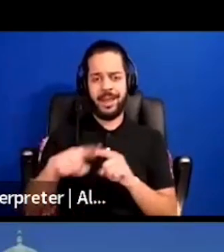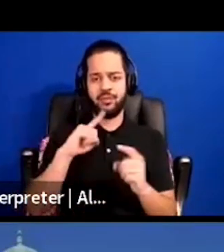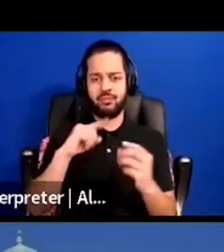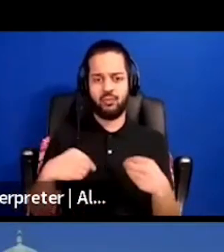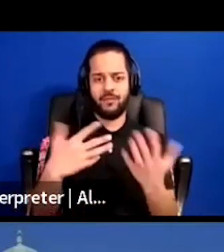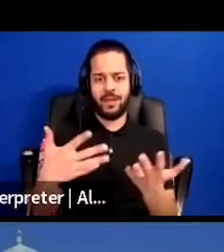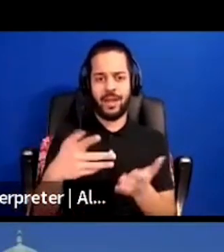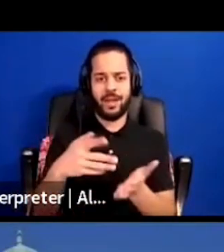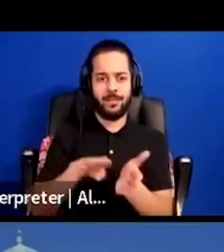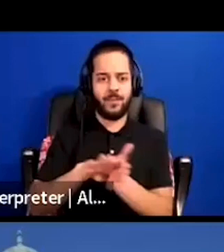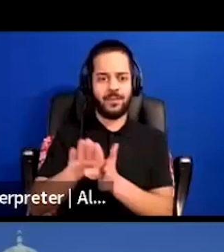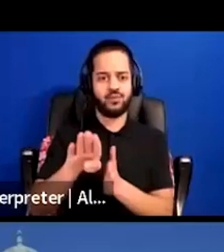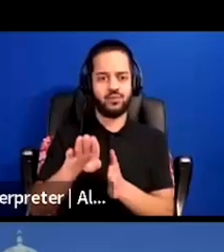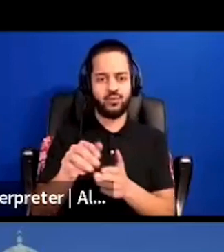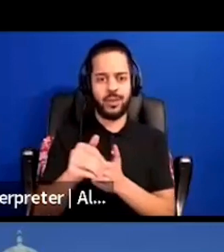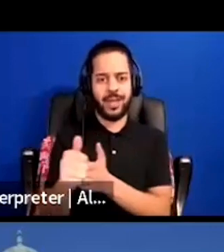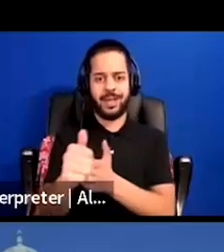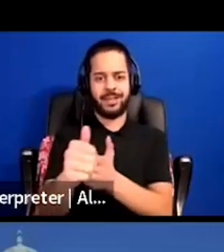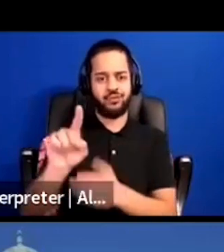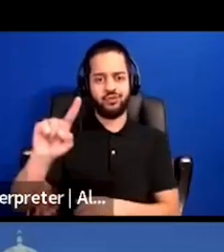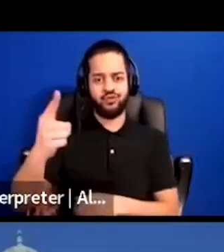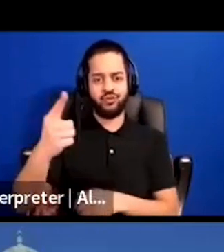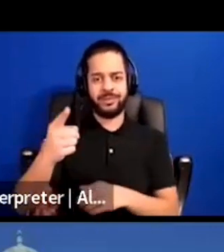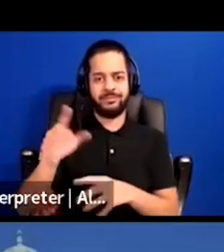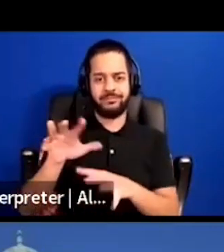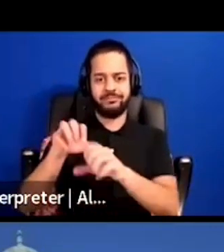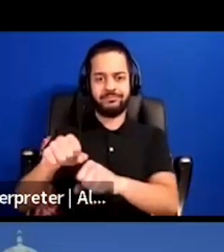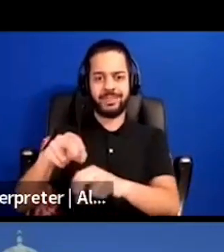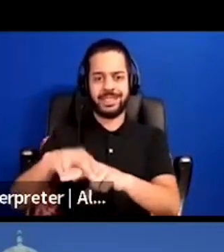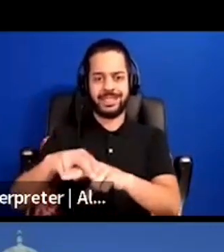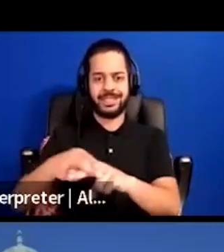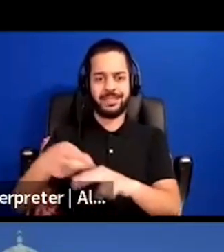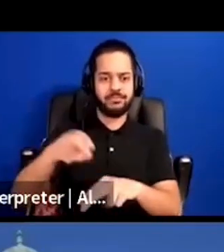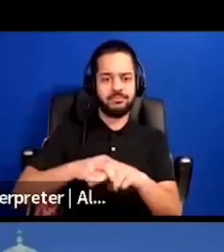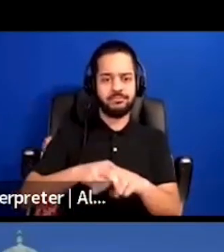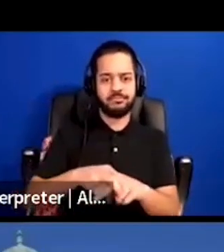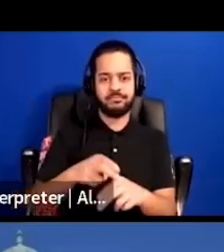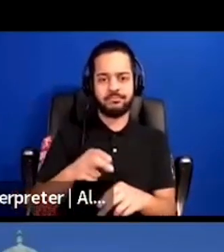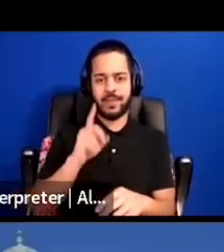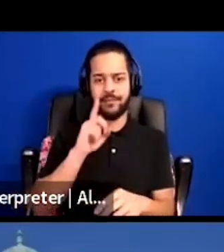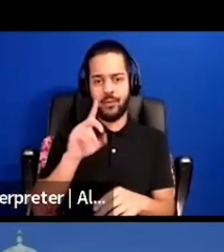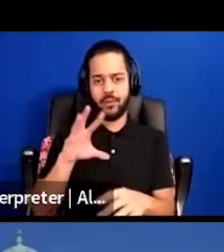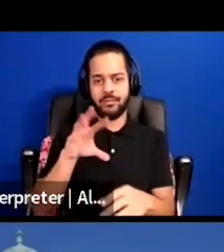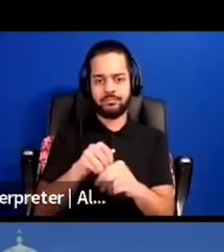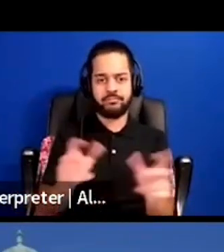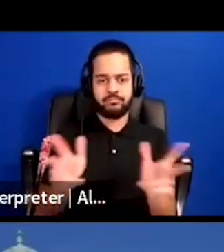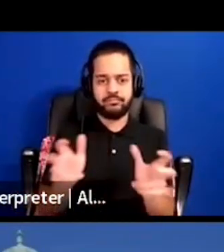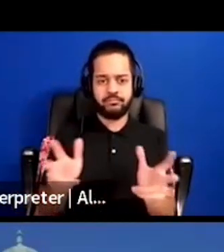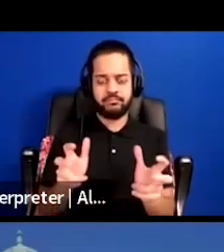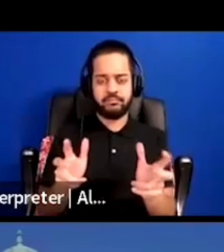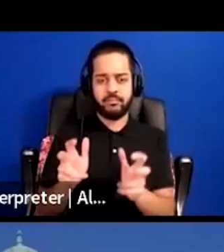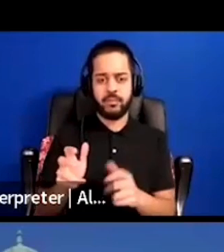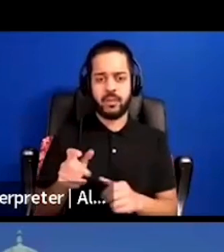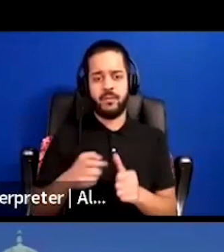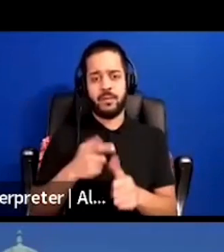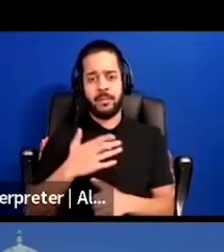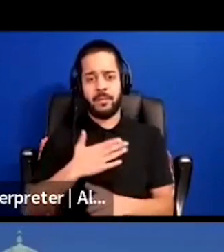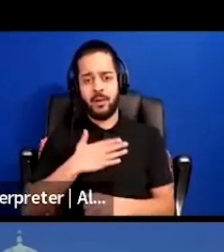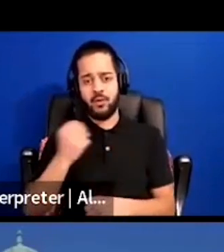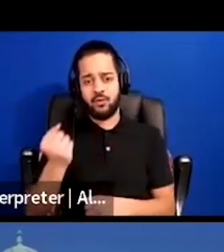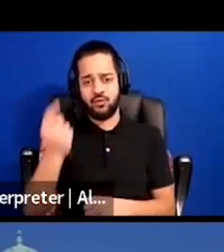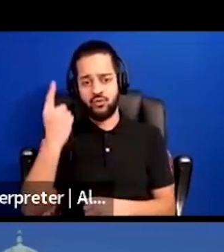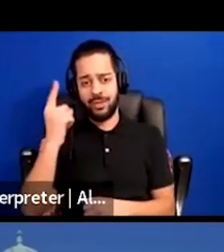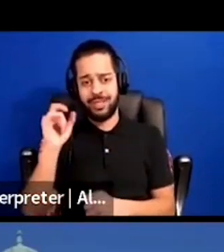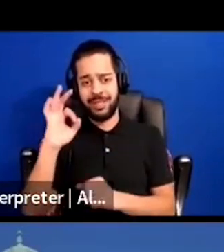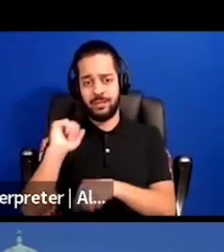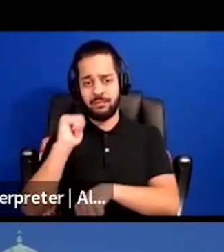sitting in the meeting. So when we're talking about the expertise required, my understanding is that putting that requirement